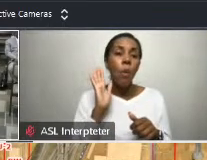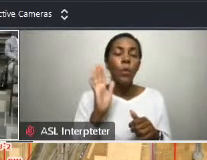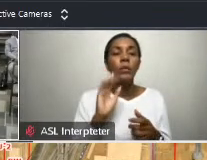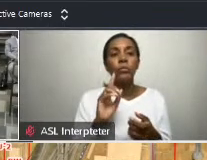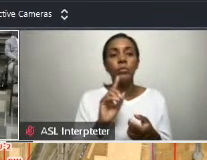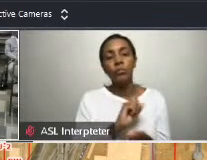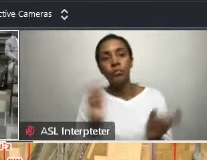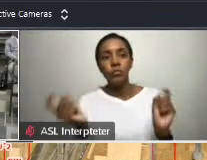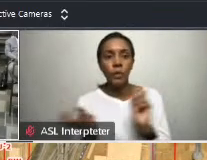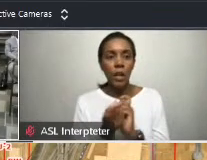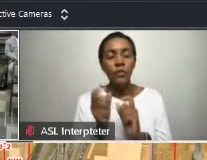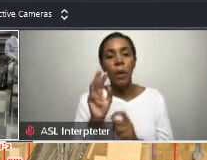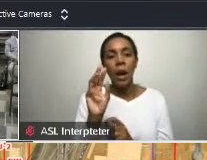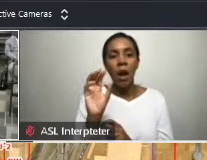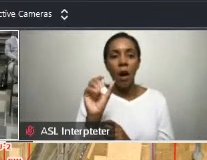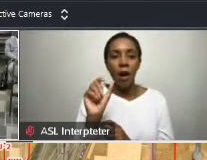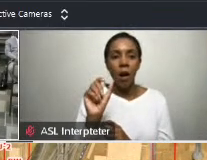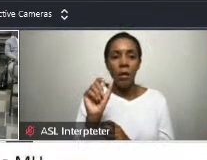RU3. Next slide.